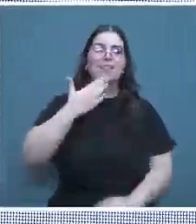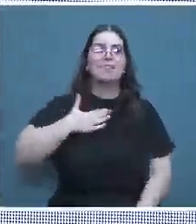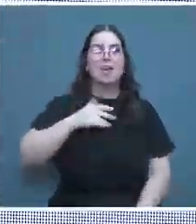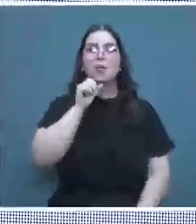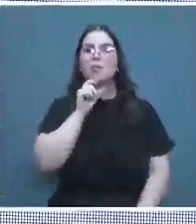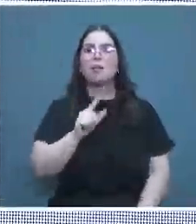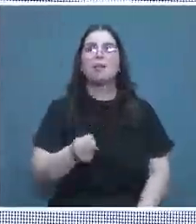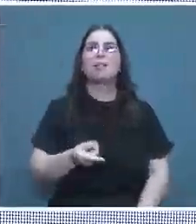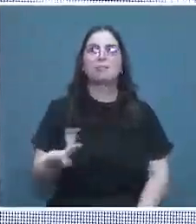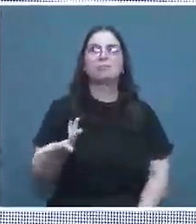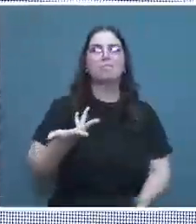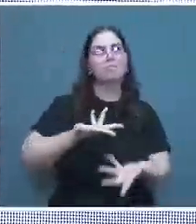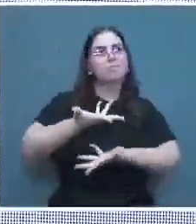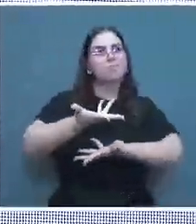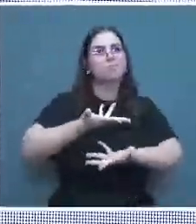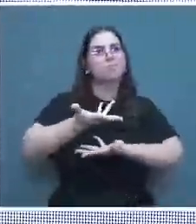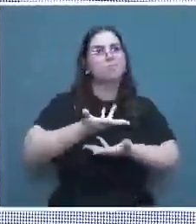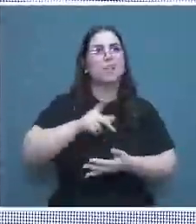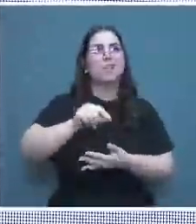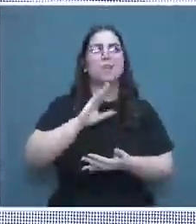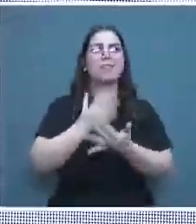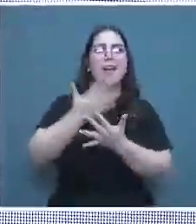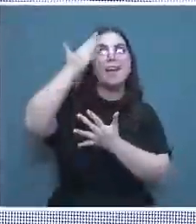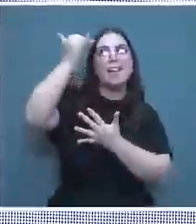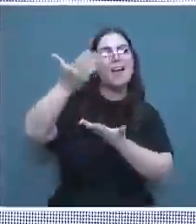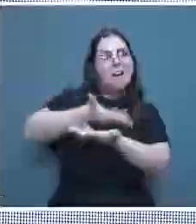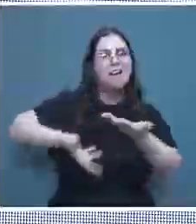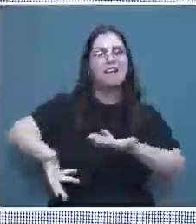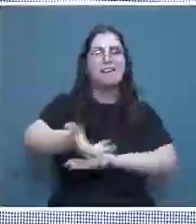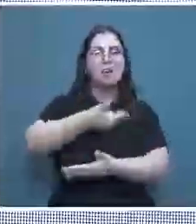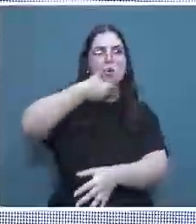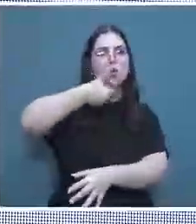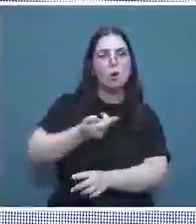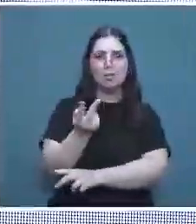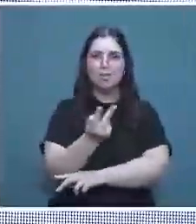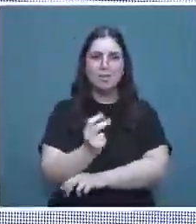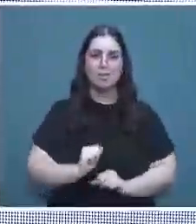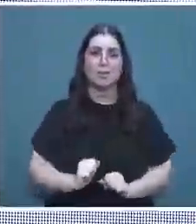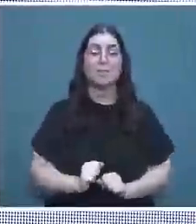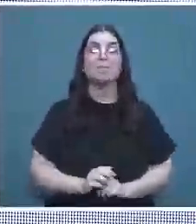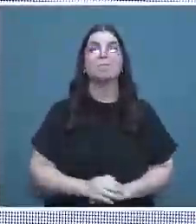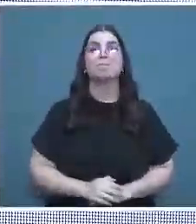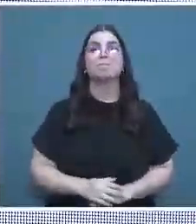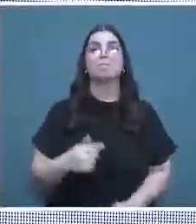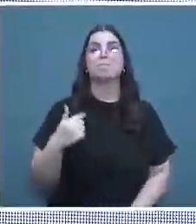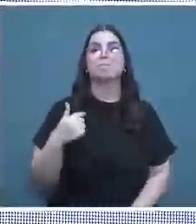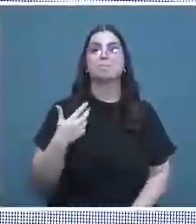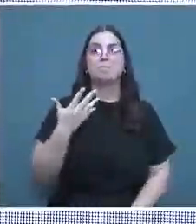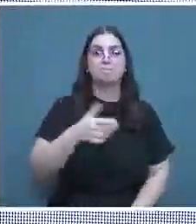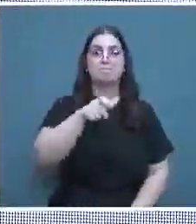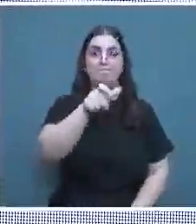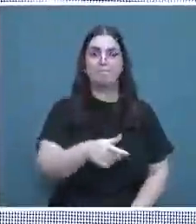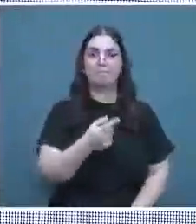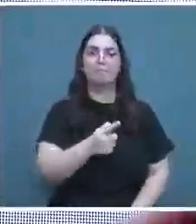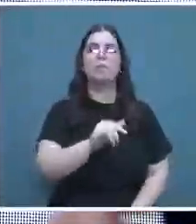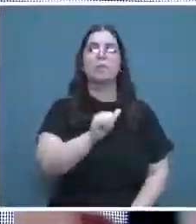of talking and changing ideas with such experienced women. So, Yulia, I would